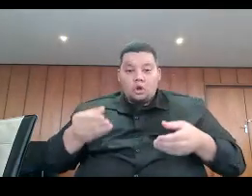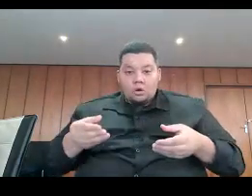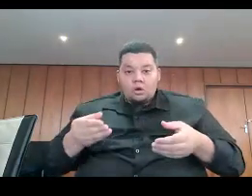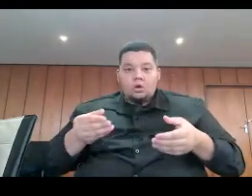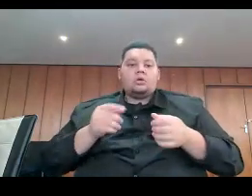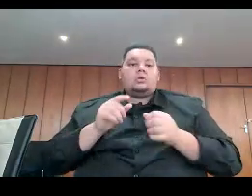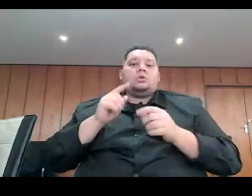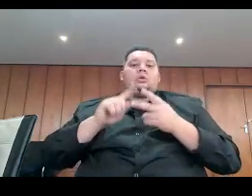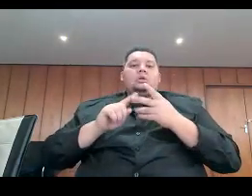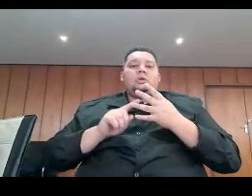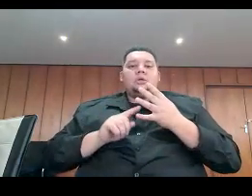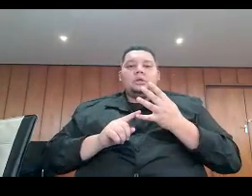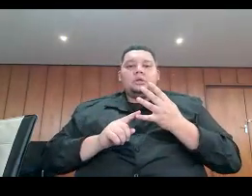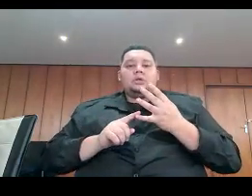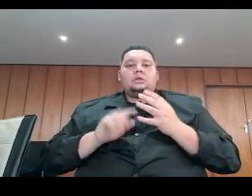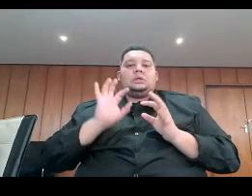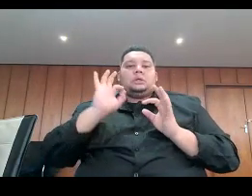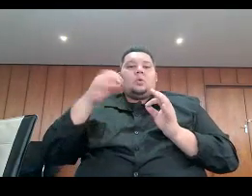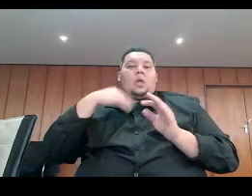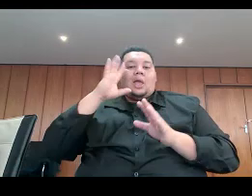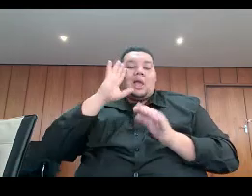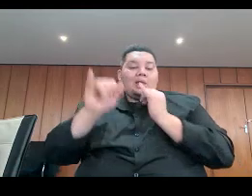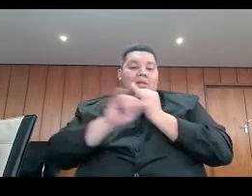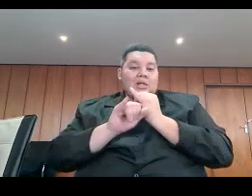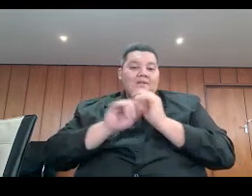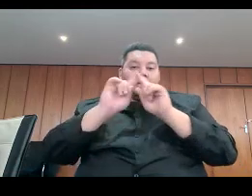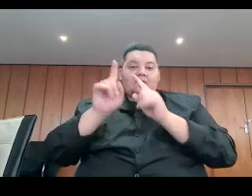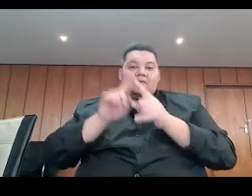were drawn up, we identified gaps, we